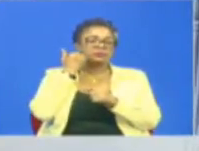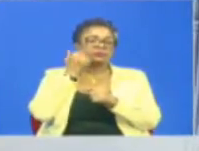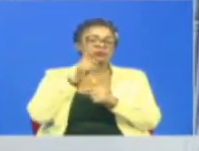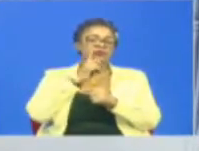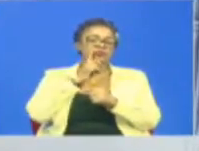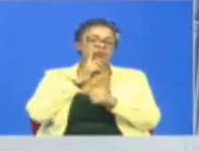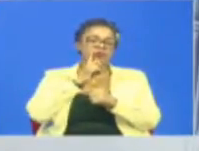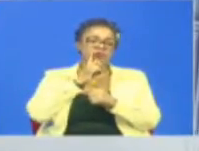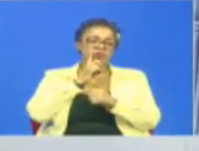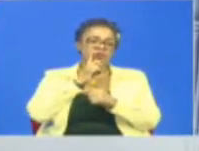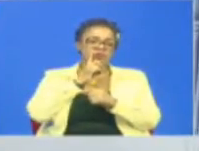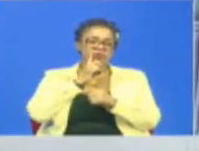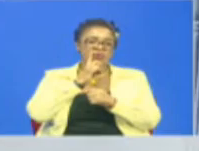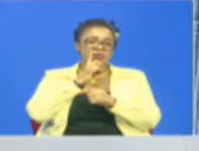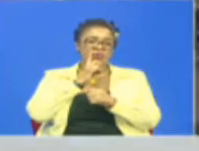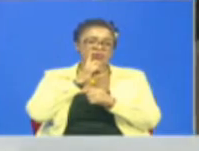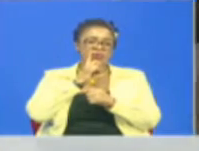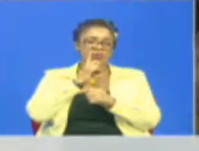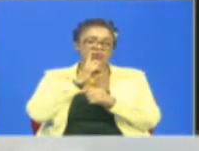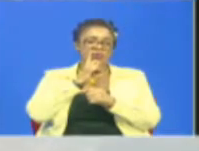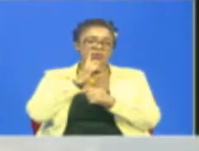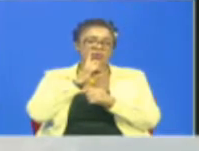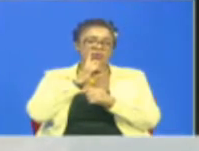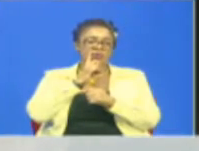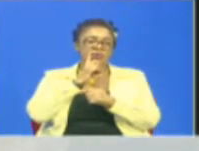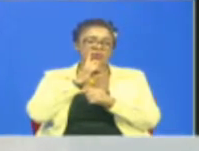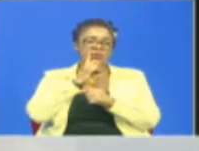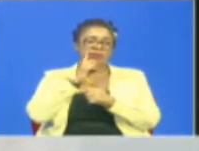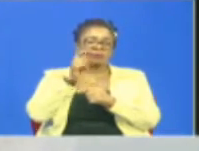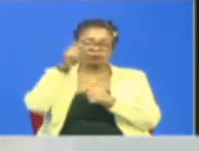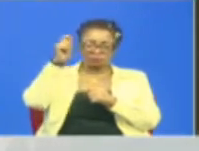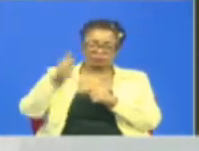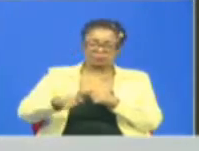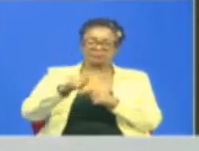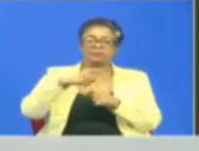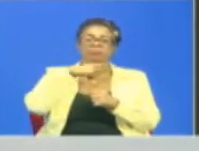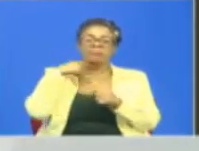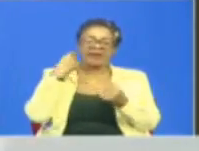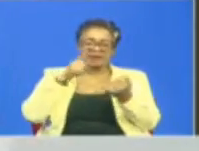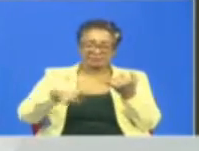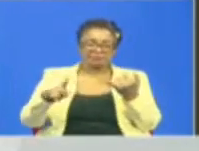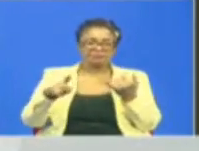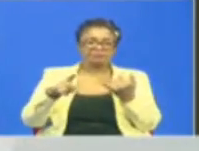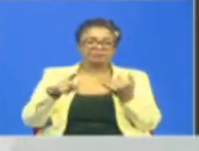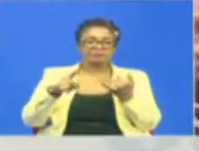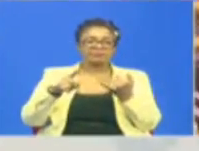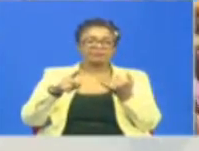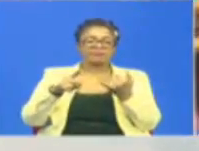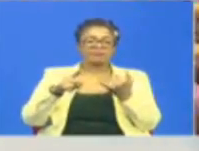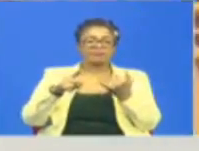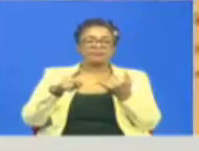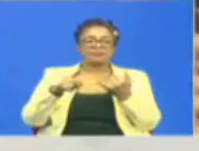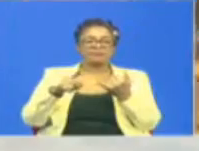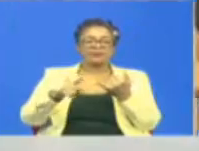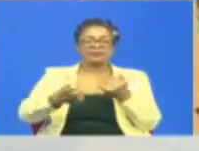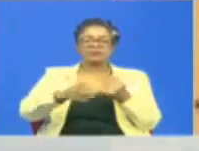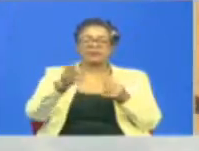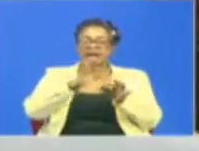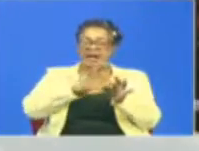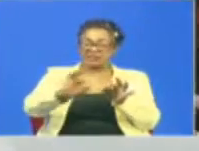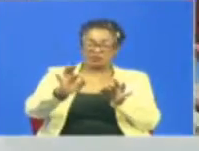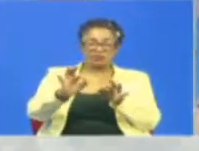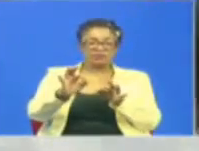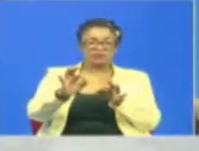watapelekwa kotini kesho kushtakiwa na makosa ya mada, mauaji ya kukusudia, arson,